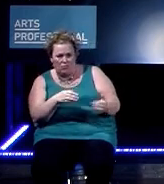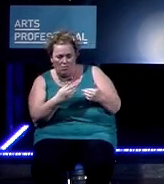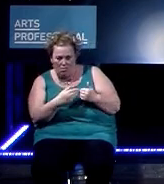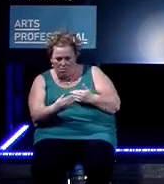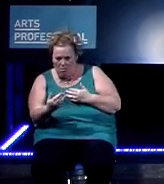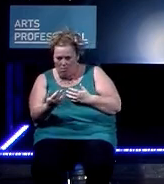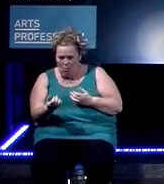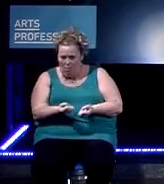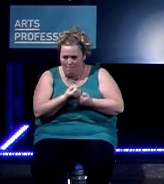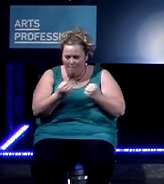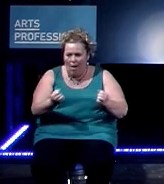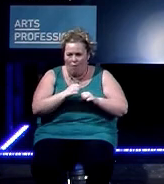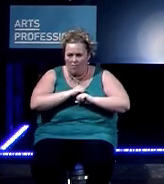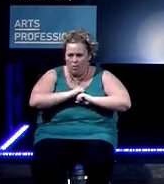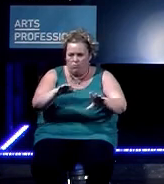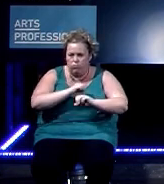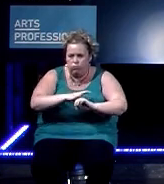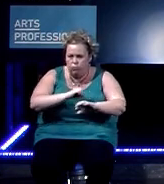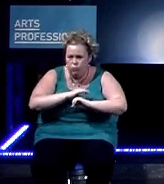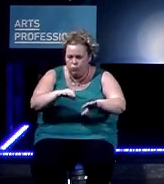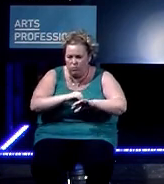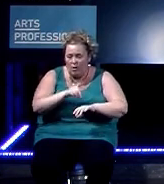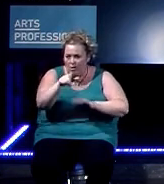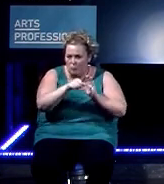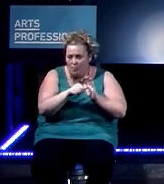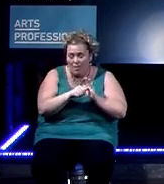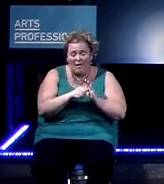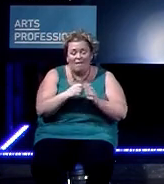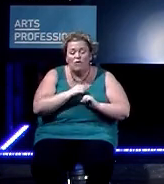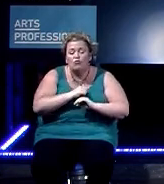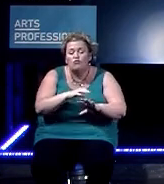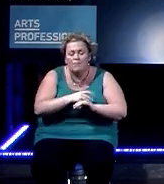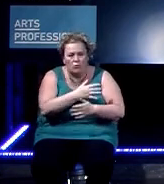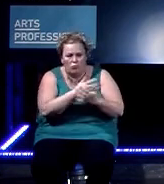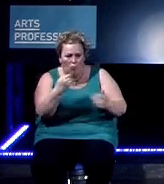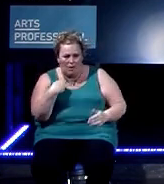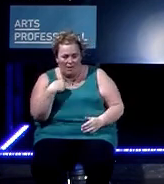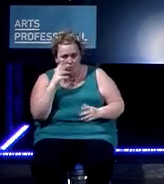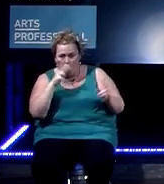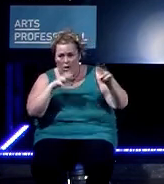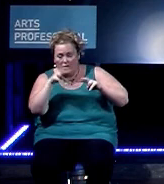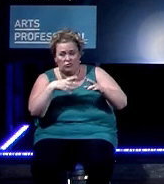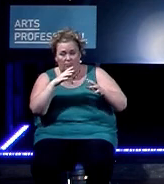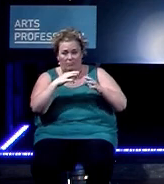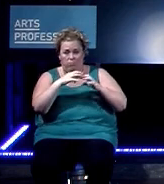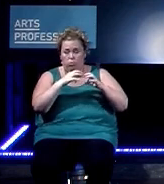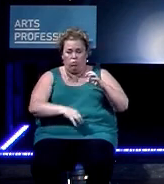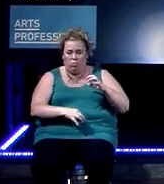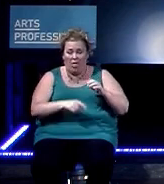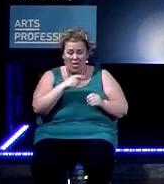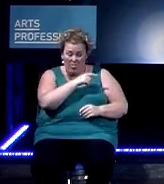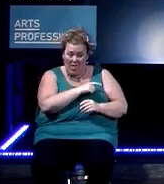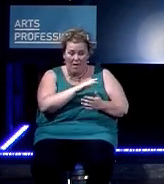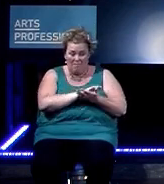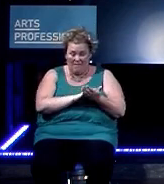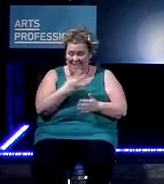more resilient the stream gets. The big problem with streaming is if too many people are watching something, it always breaks. Well, this would let 9 million people